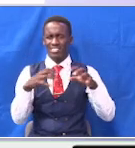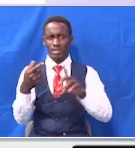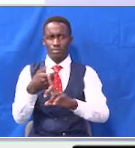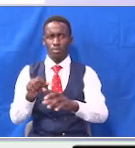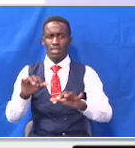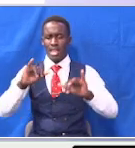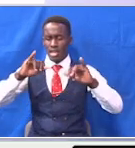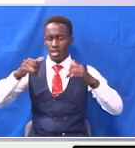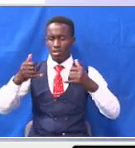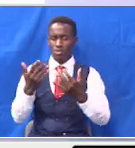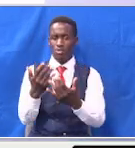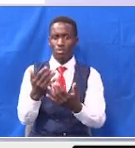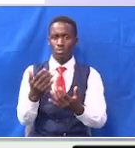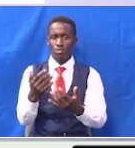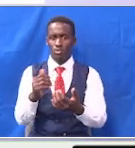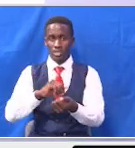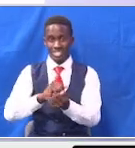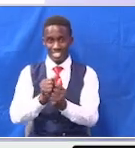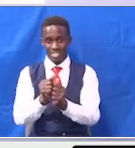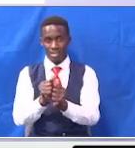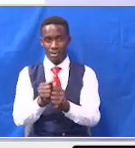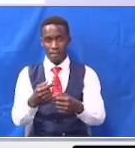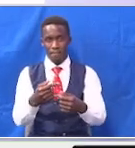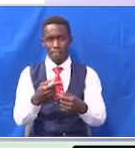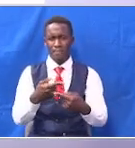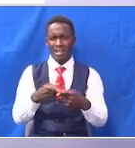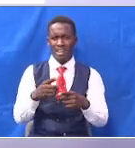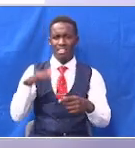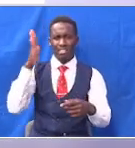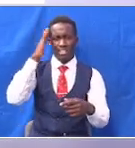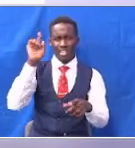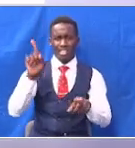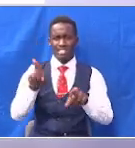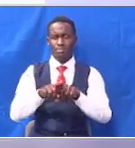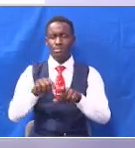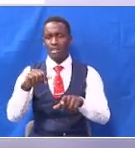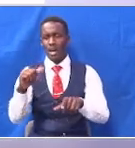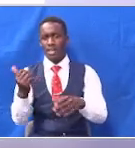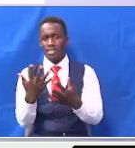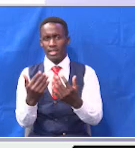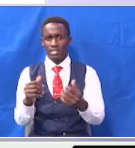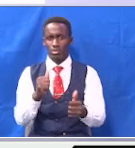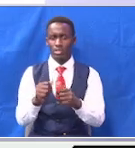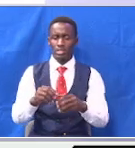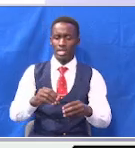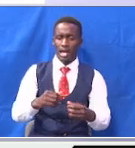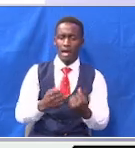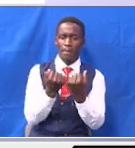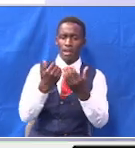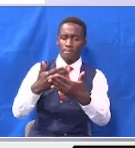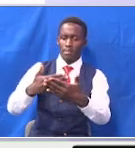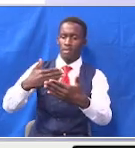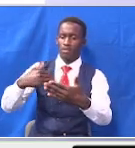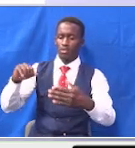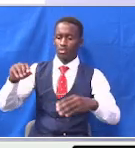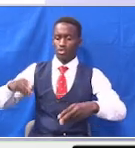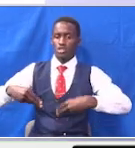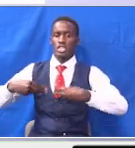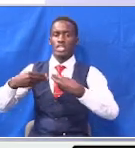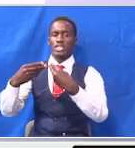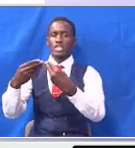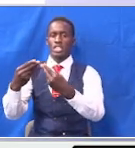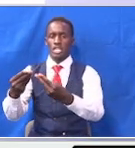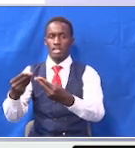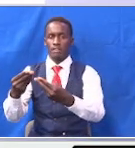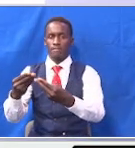health insurance fund. I think like NHIF and other interventions put in place earlier to provide